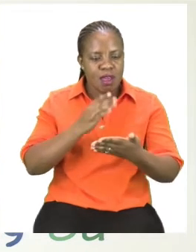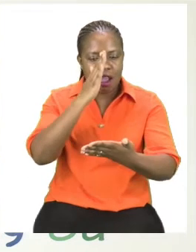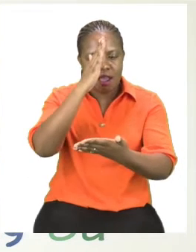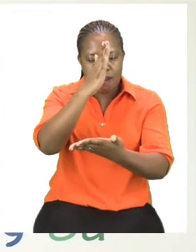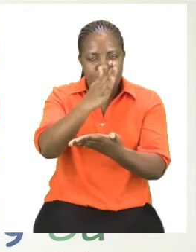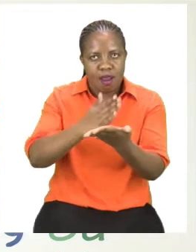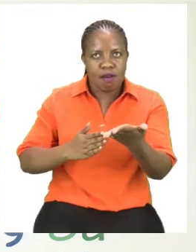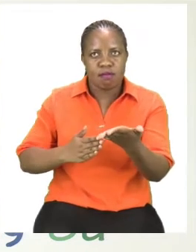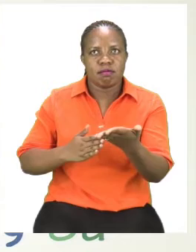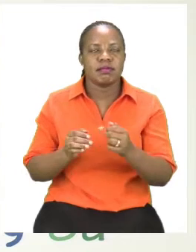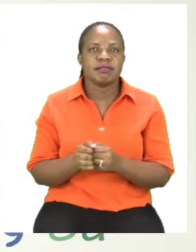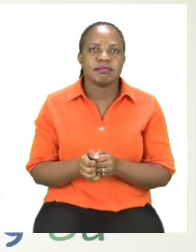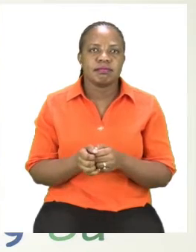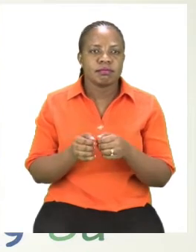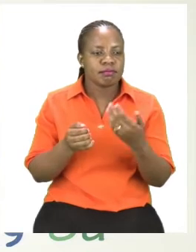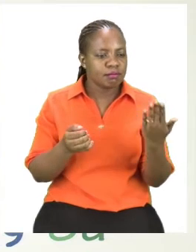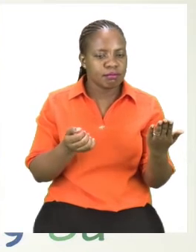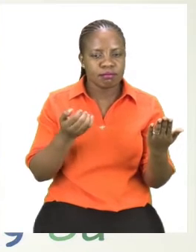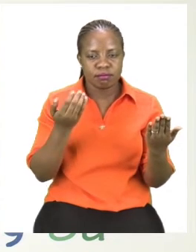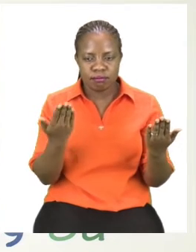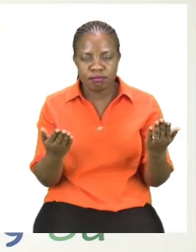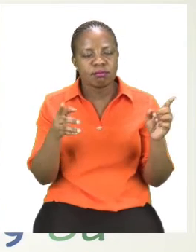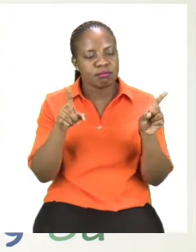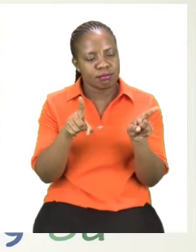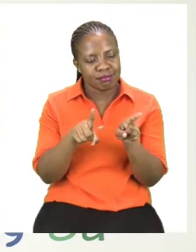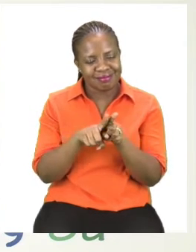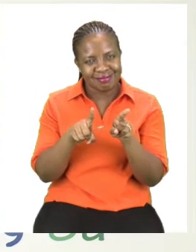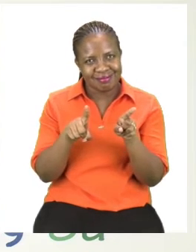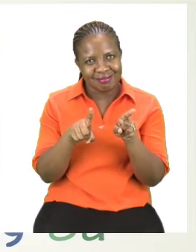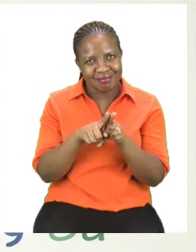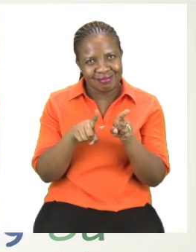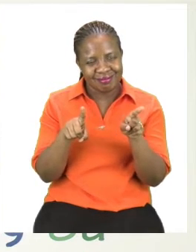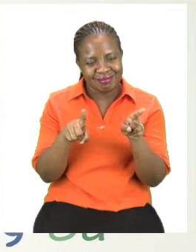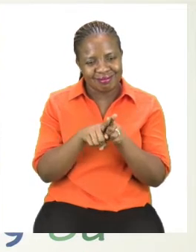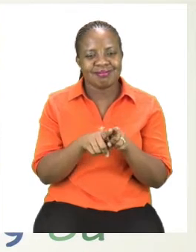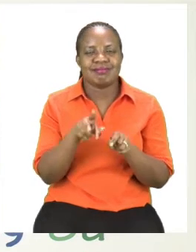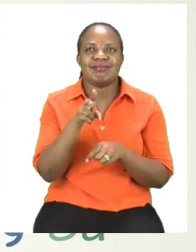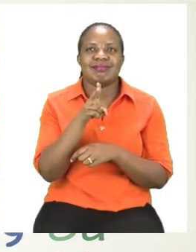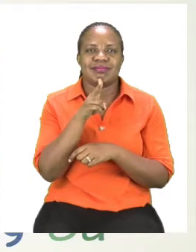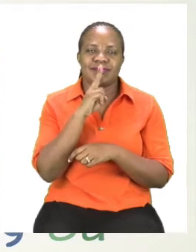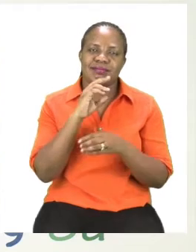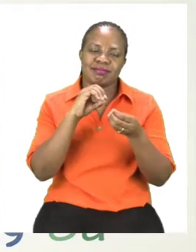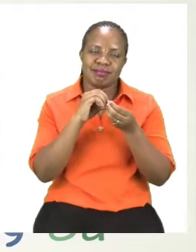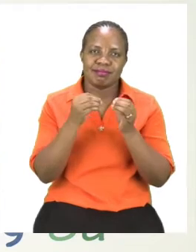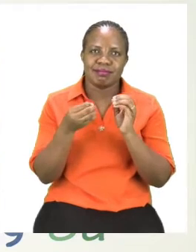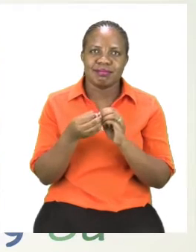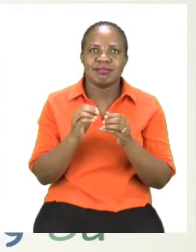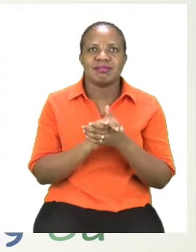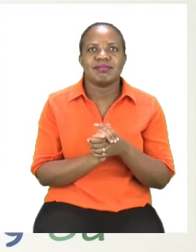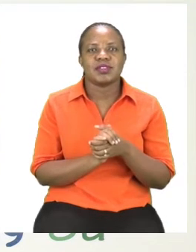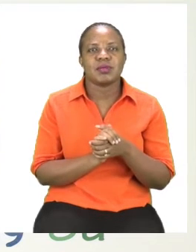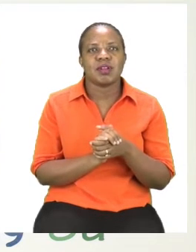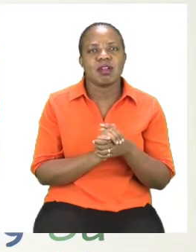half. And both sides need to have the same answer for you to say half